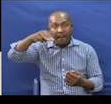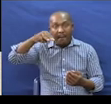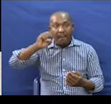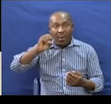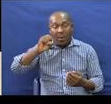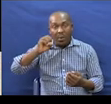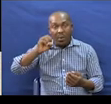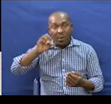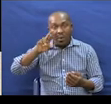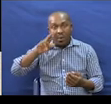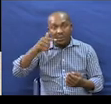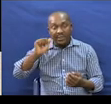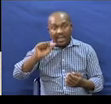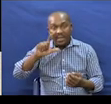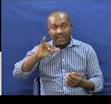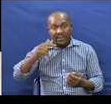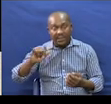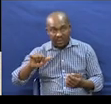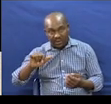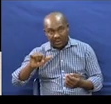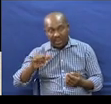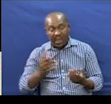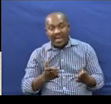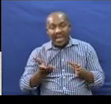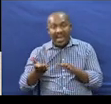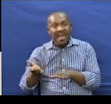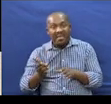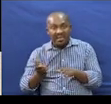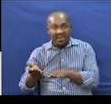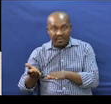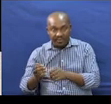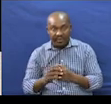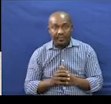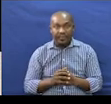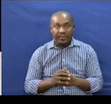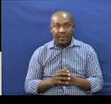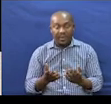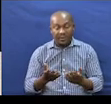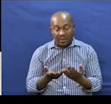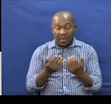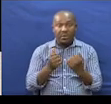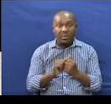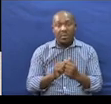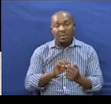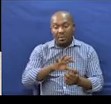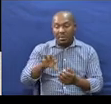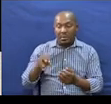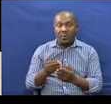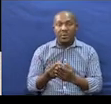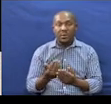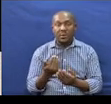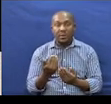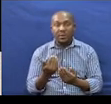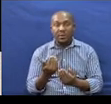5 death rate. Under 5 death rate. So it can be those children